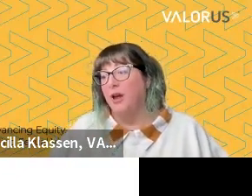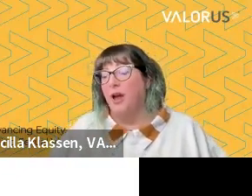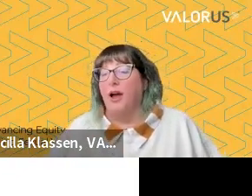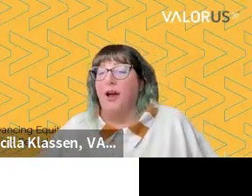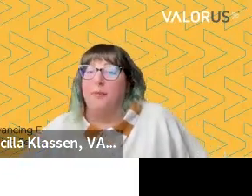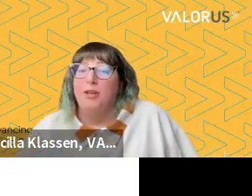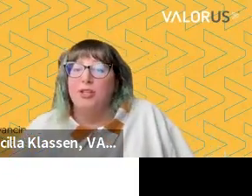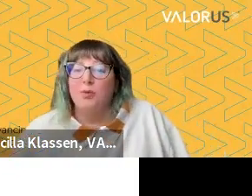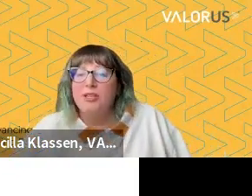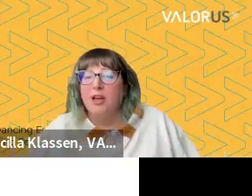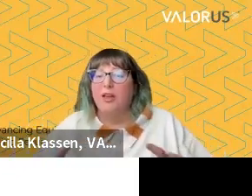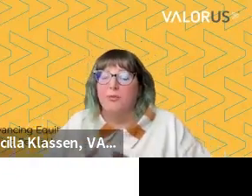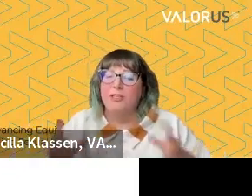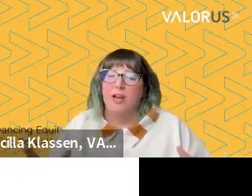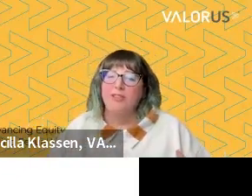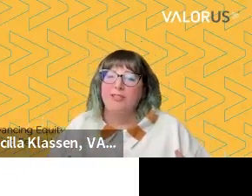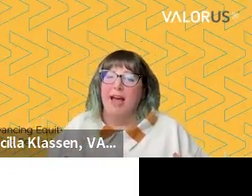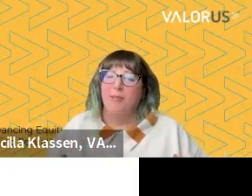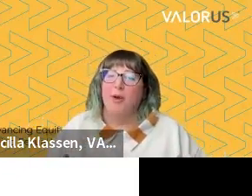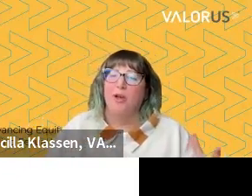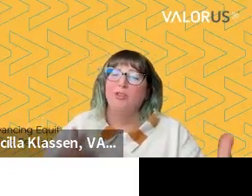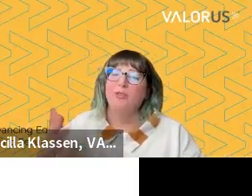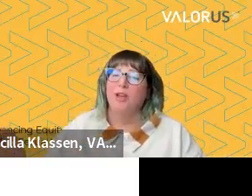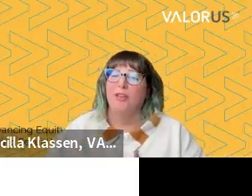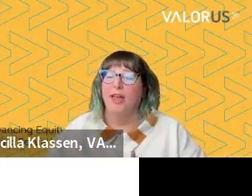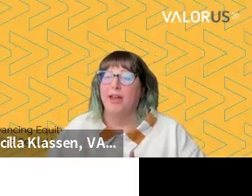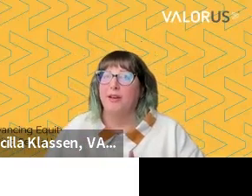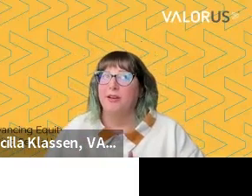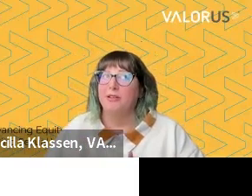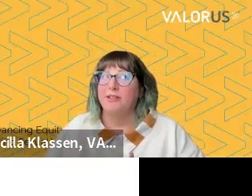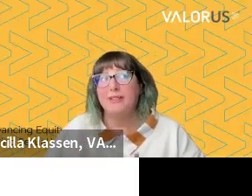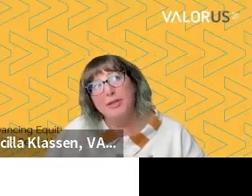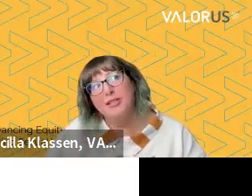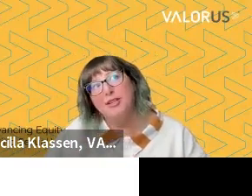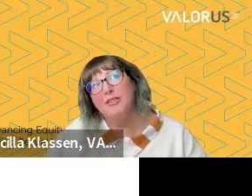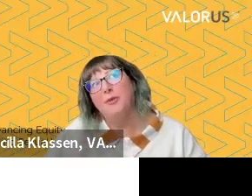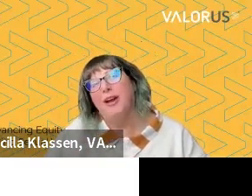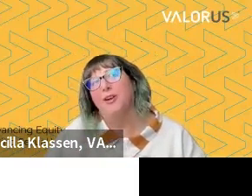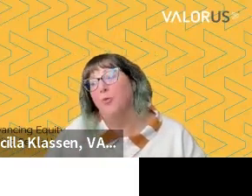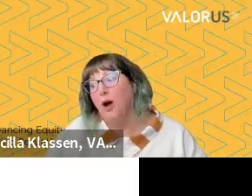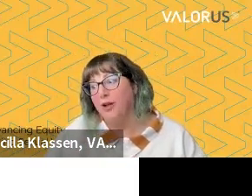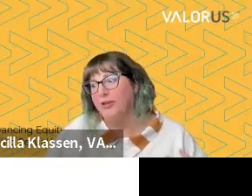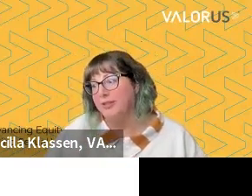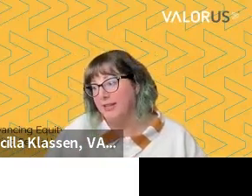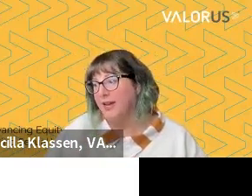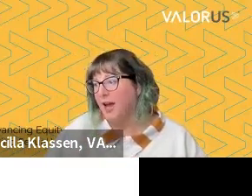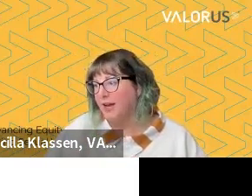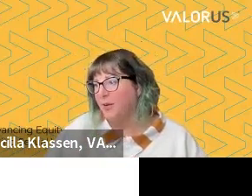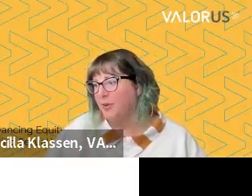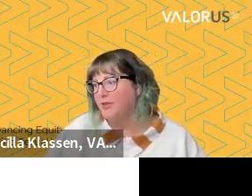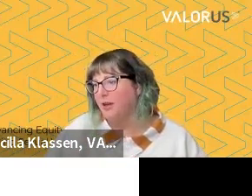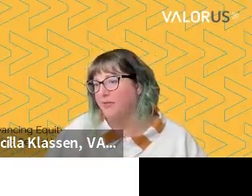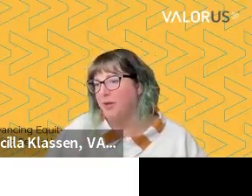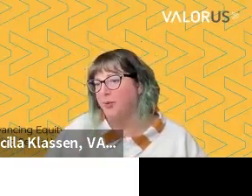communities. So we saw this gap, and we also saw that disability service providers, while they're seeing